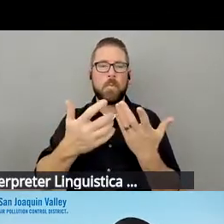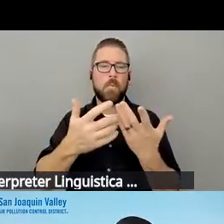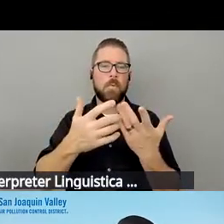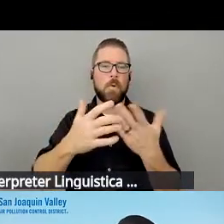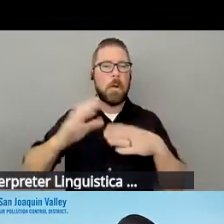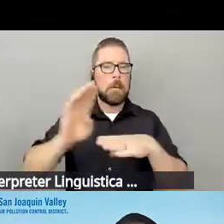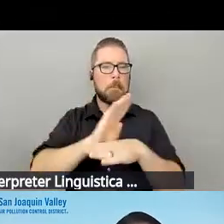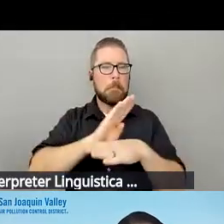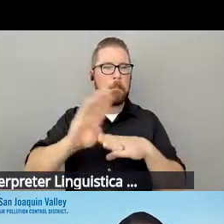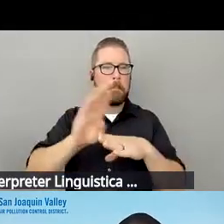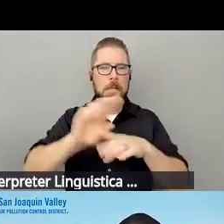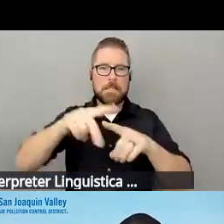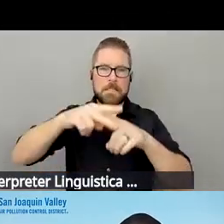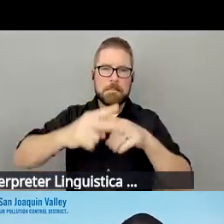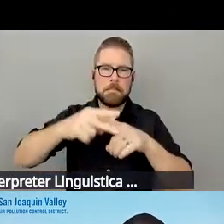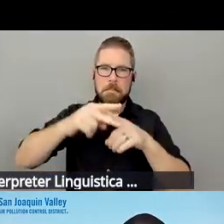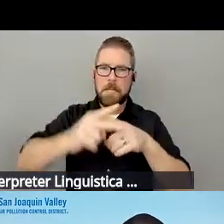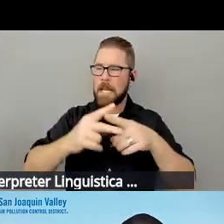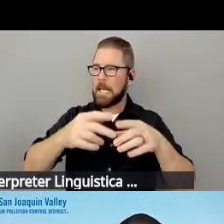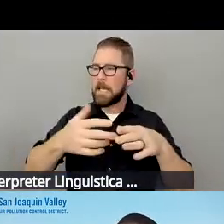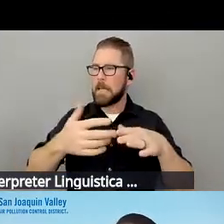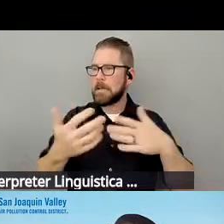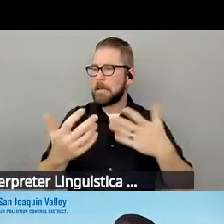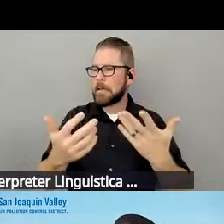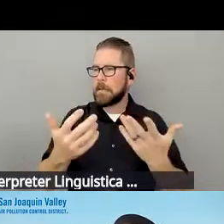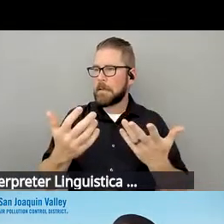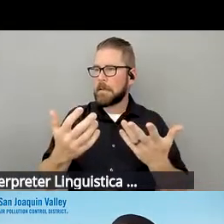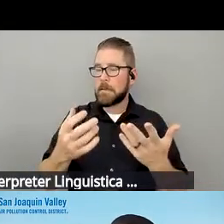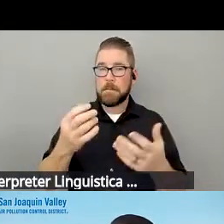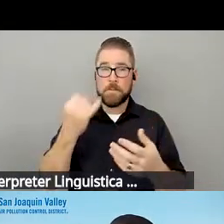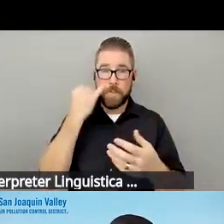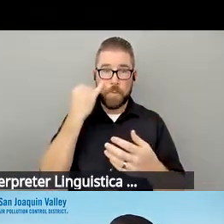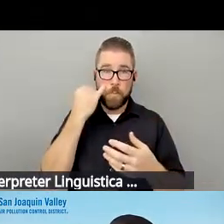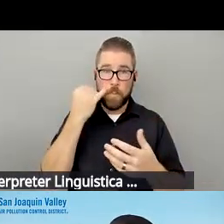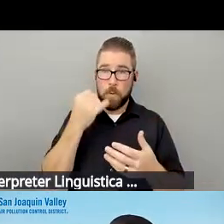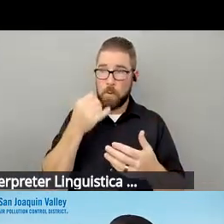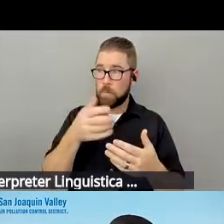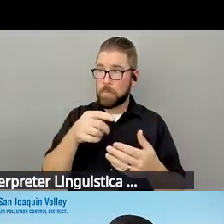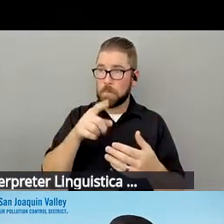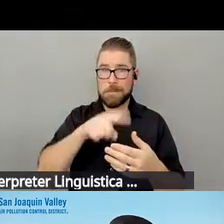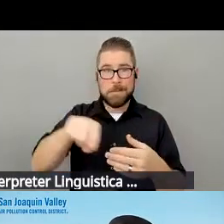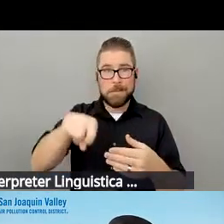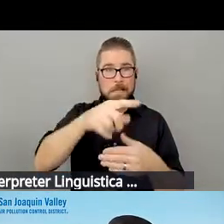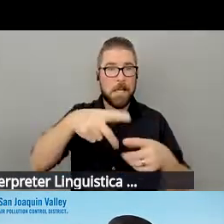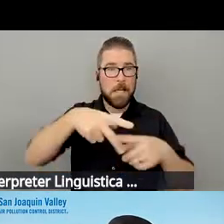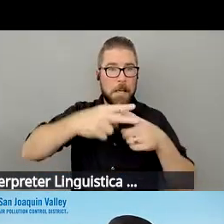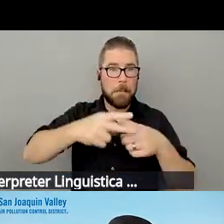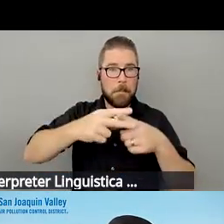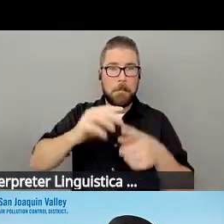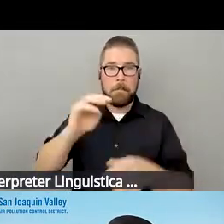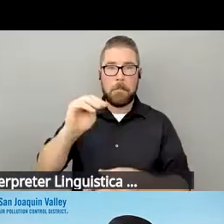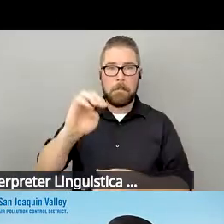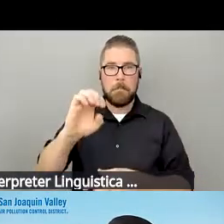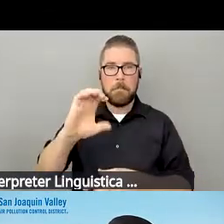like to get trained to work on EV.